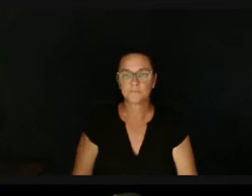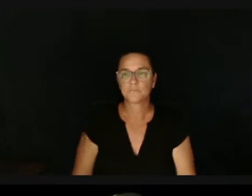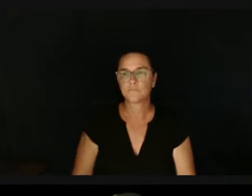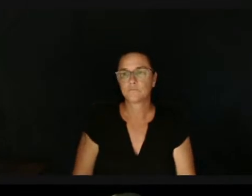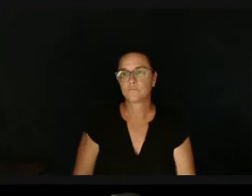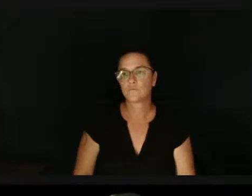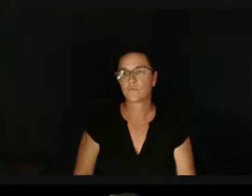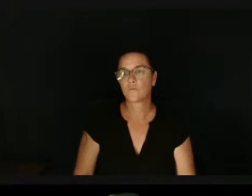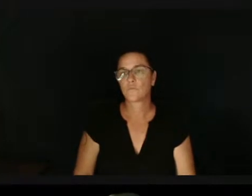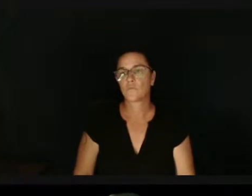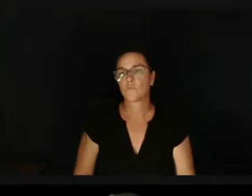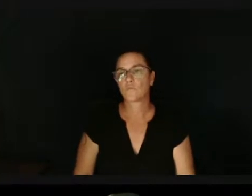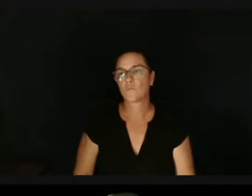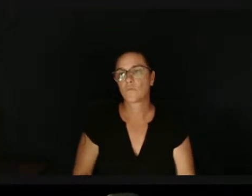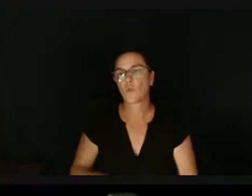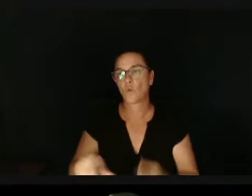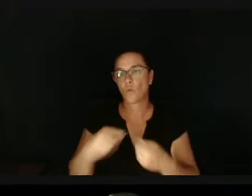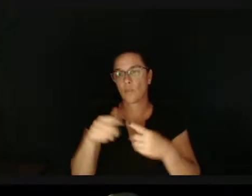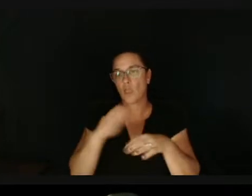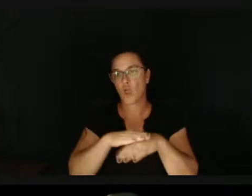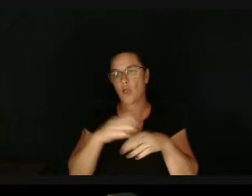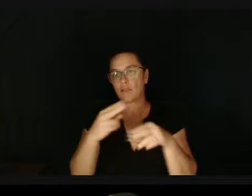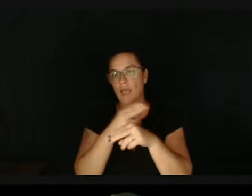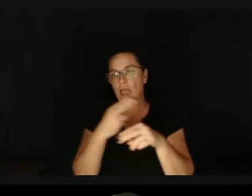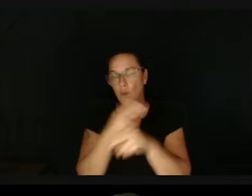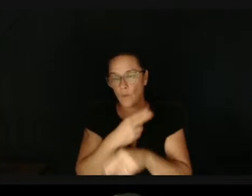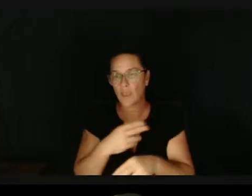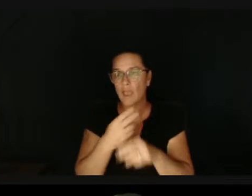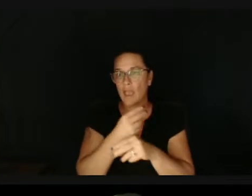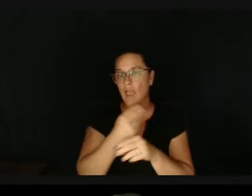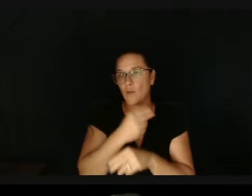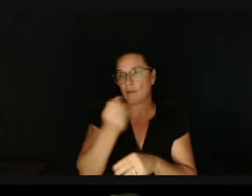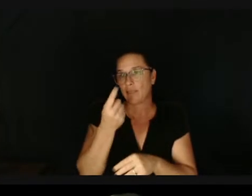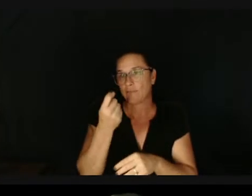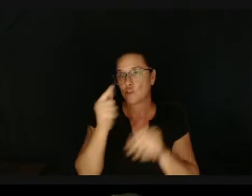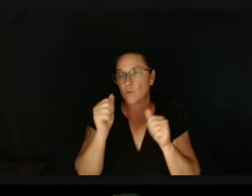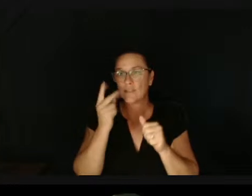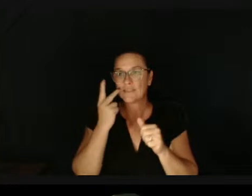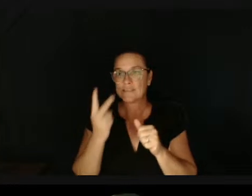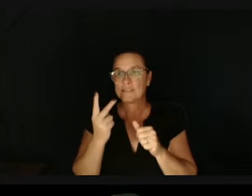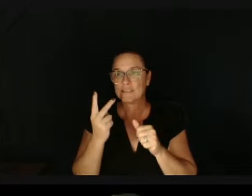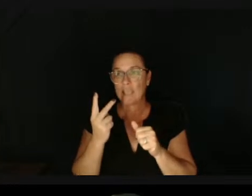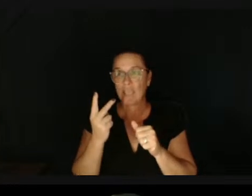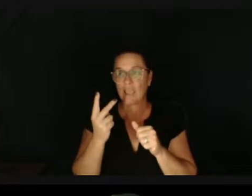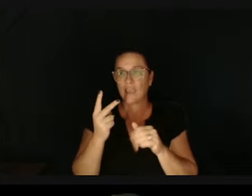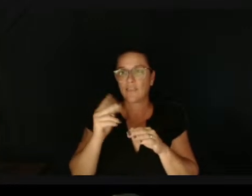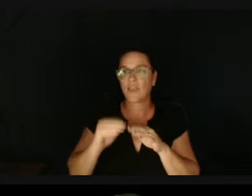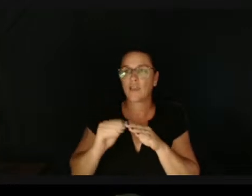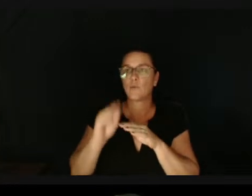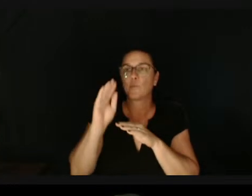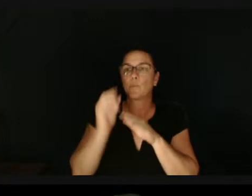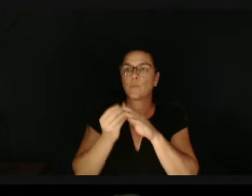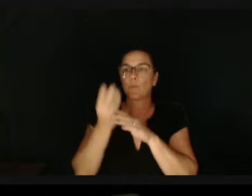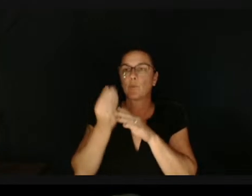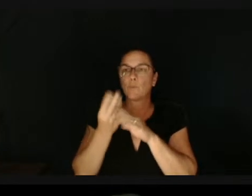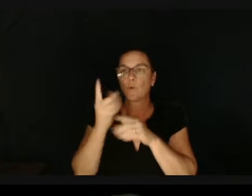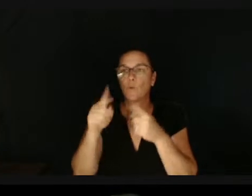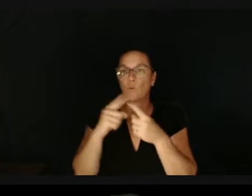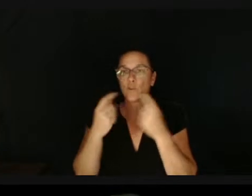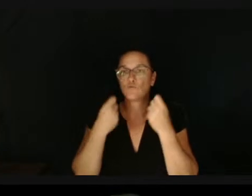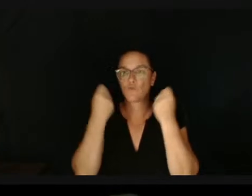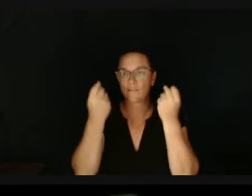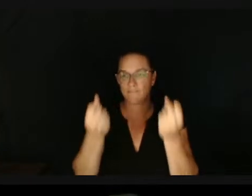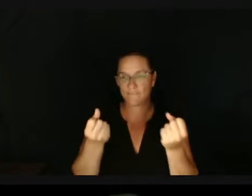When you're coming along the highway, this is from Highway 11, you actually could see the top of that fountain peeking over the horizon there as you're driving up the